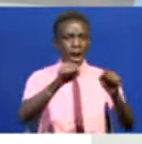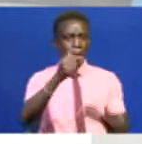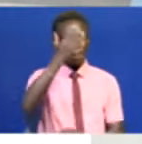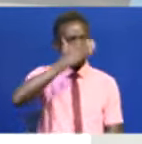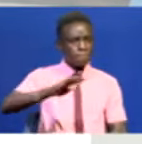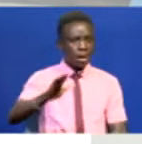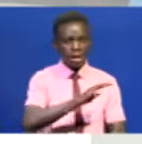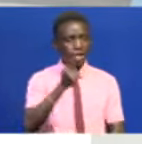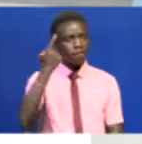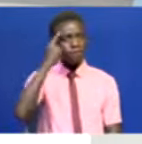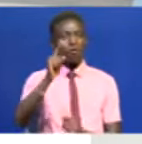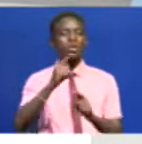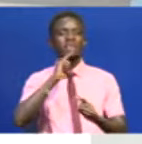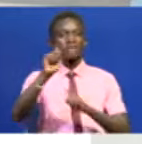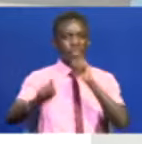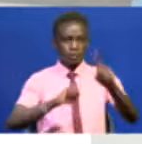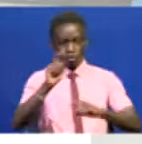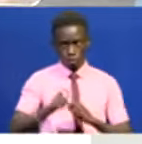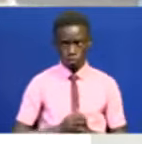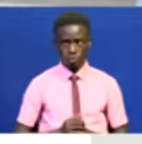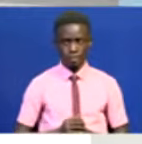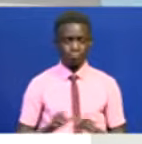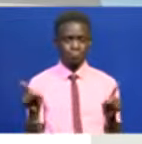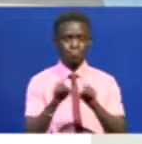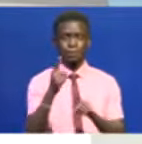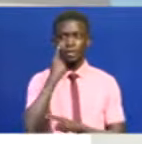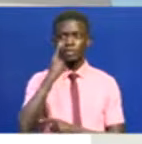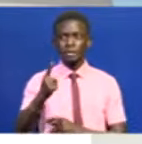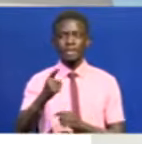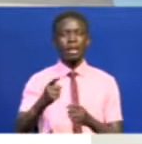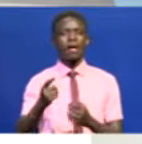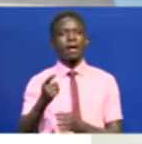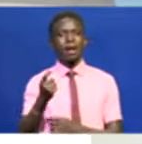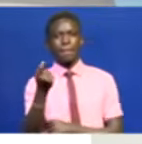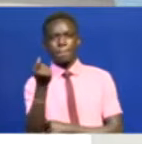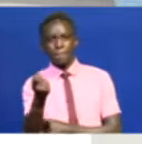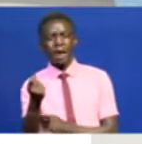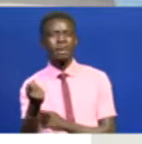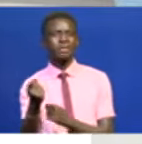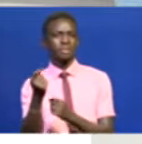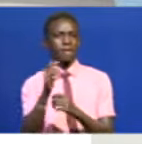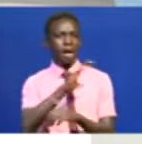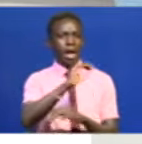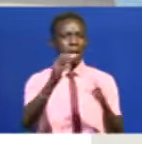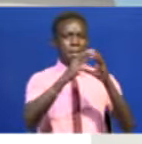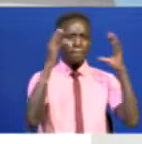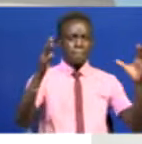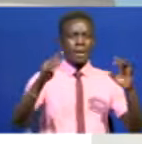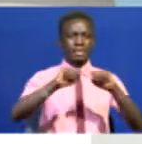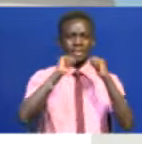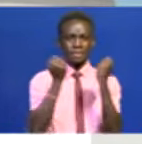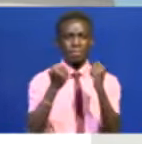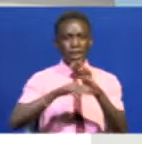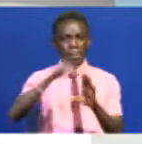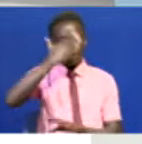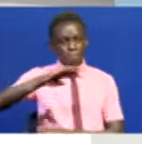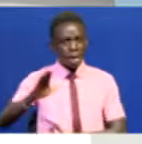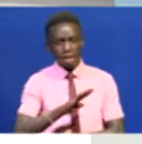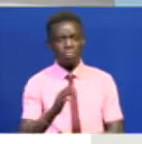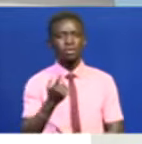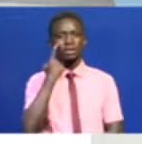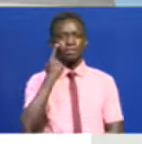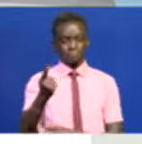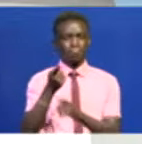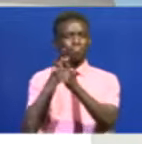Viongozi kutoka mrengo wa walio wengi na walio wachache wamemkosoa Bore huku wakitishia kuanzisha mchakato wa kumng’atua